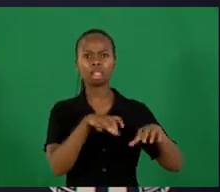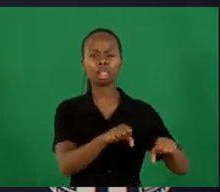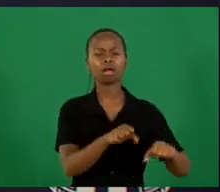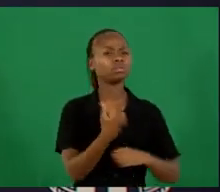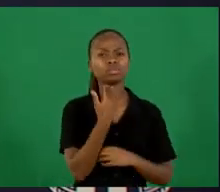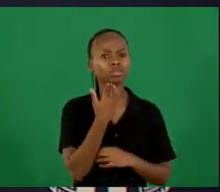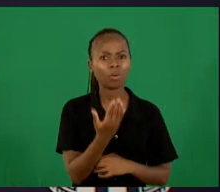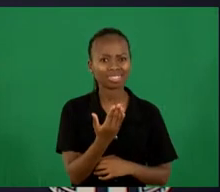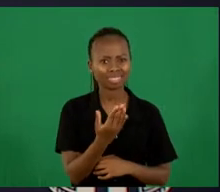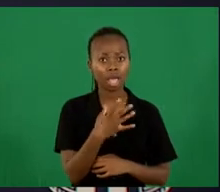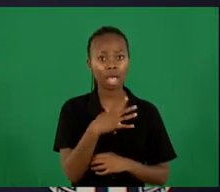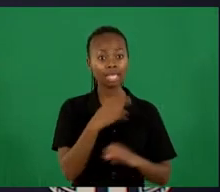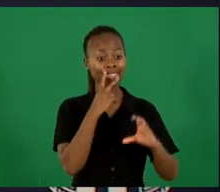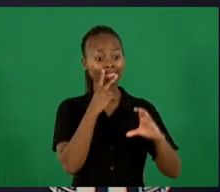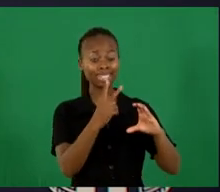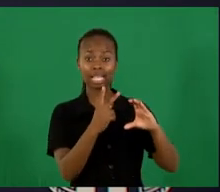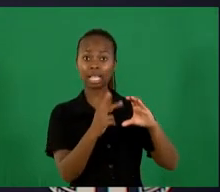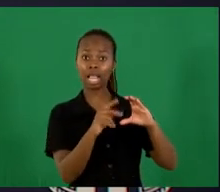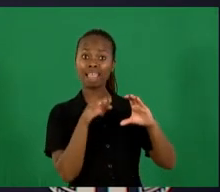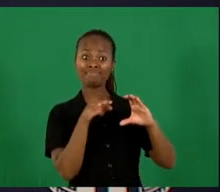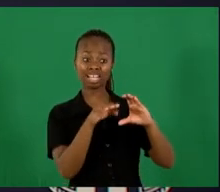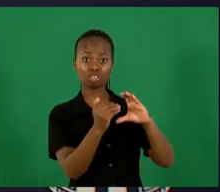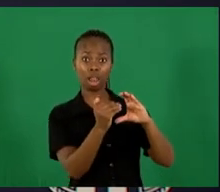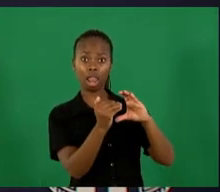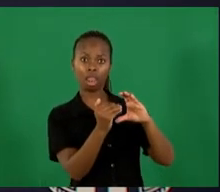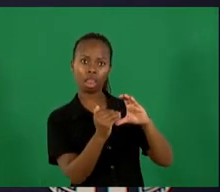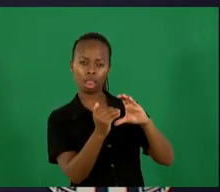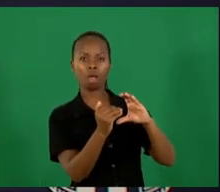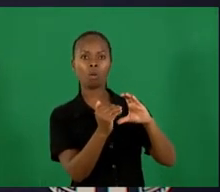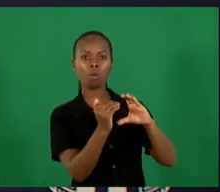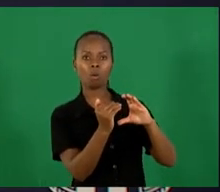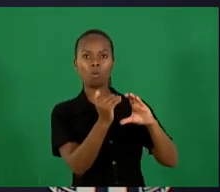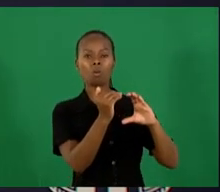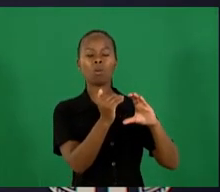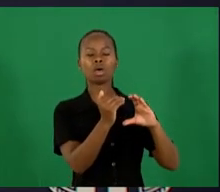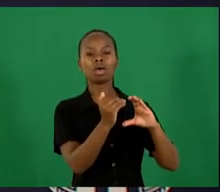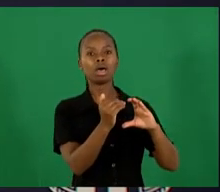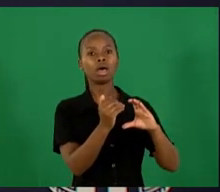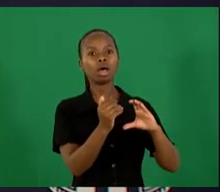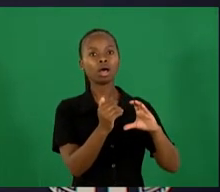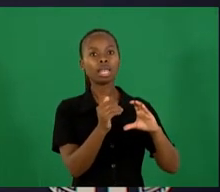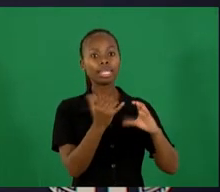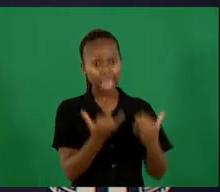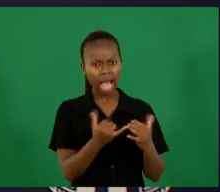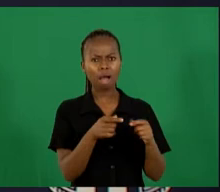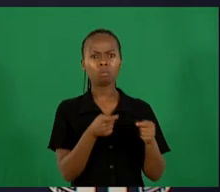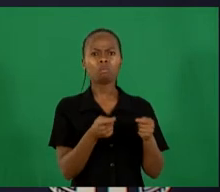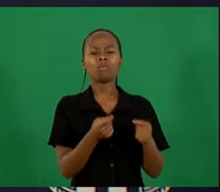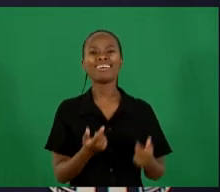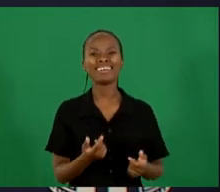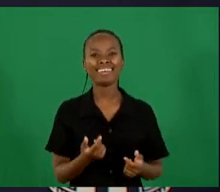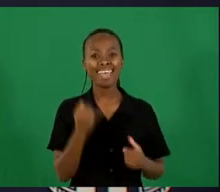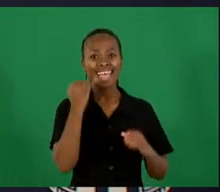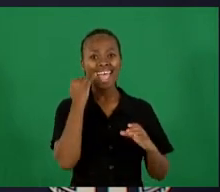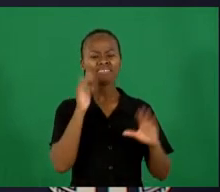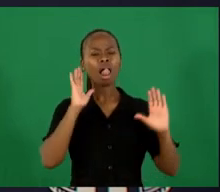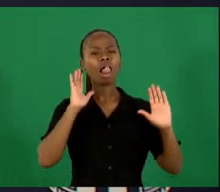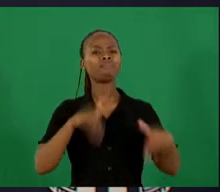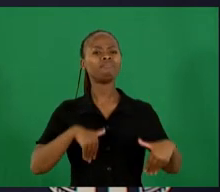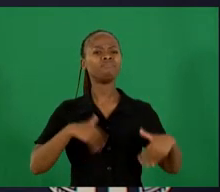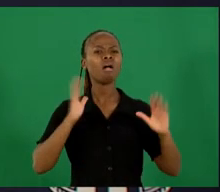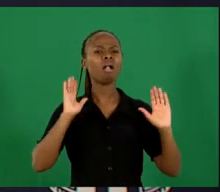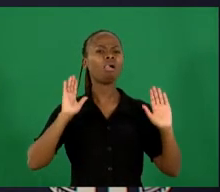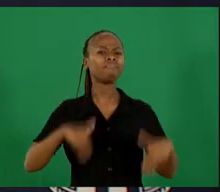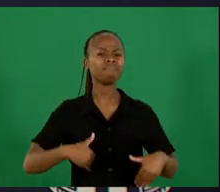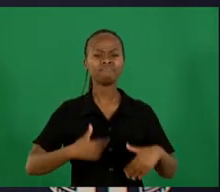see the whites of inflation's eyes, by that time, it might be too late. Inflation